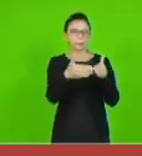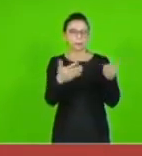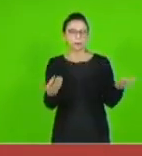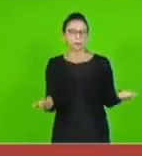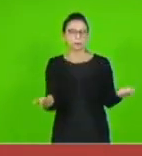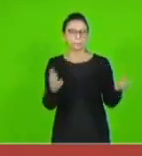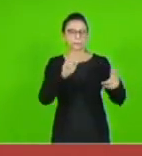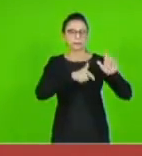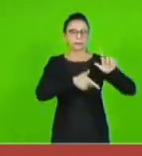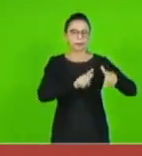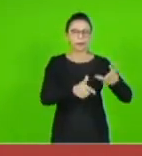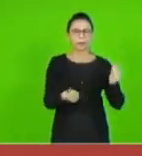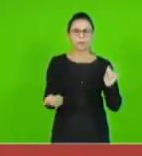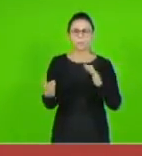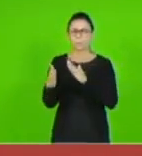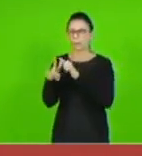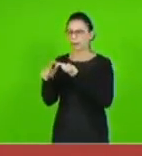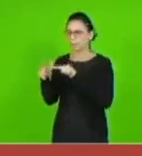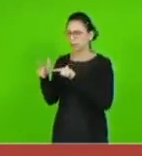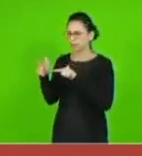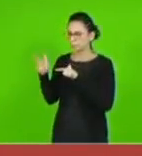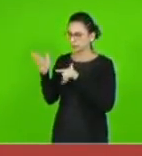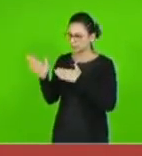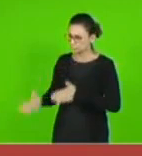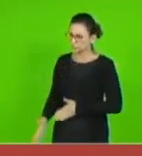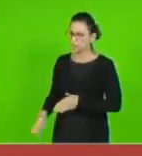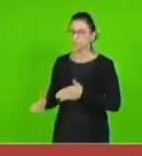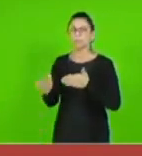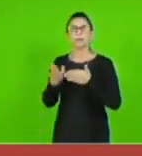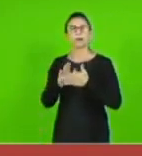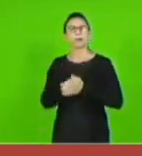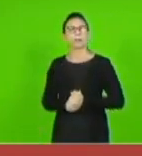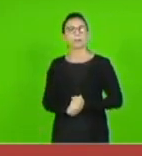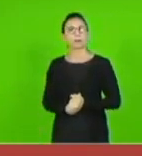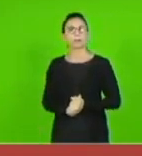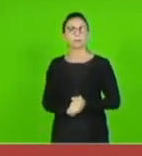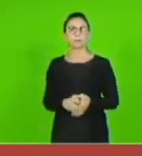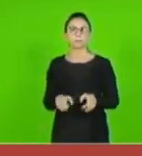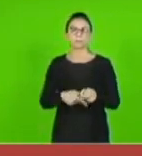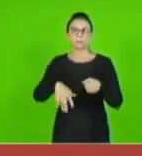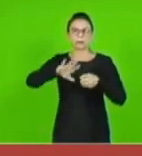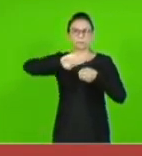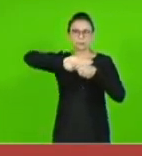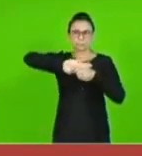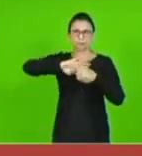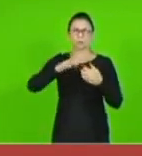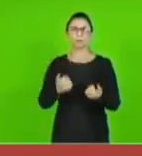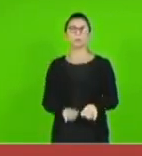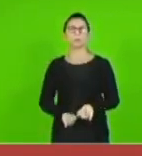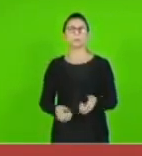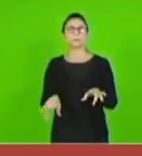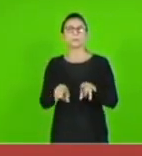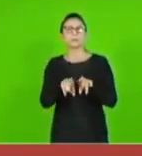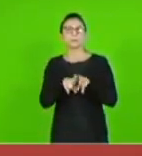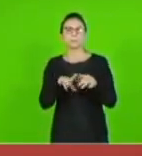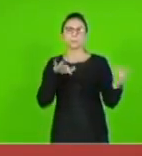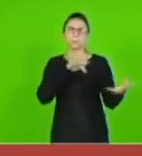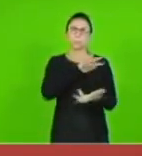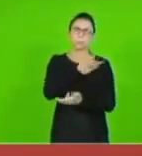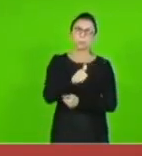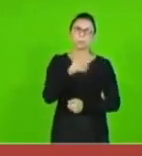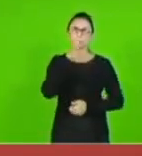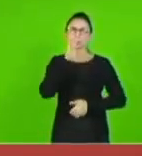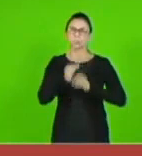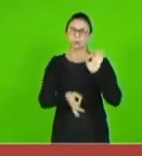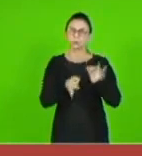one time he's talking about Israel, one time he's talking about the faithful church, another he's talking about the unfaithful church, another time he's talking about